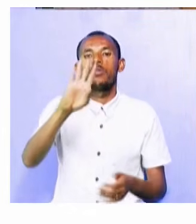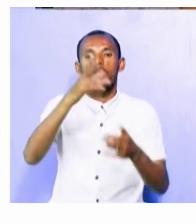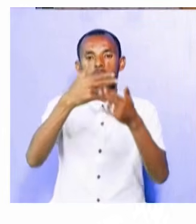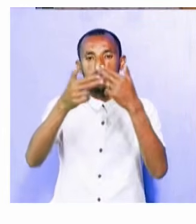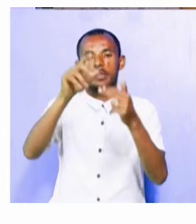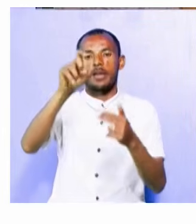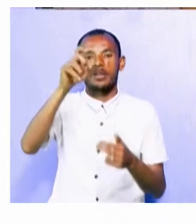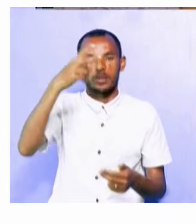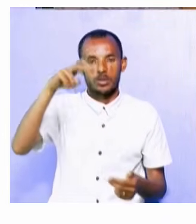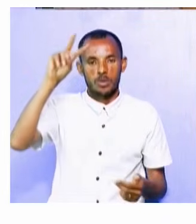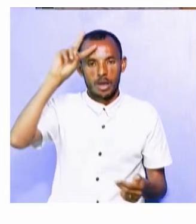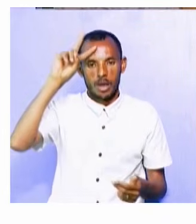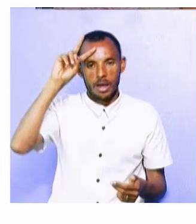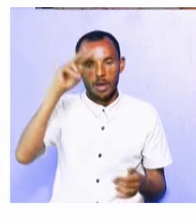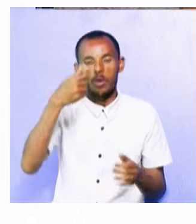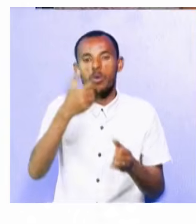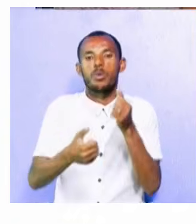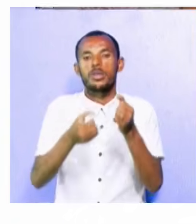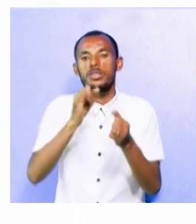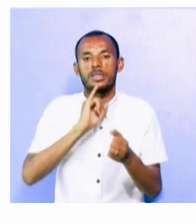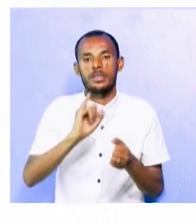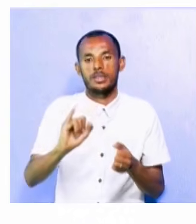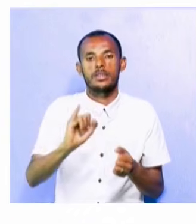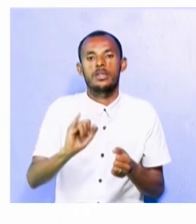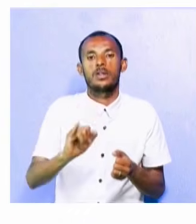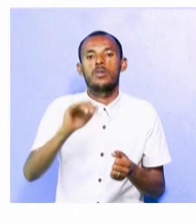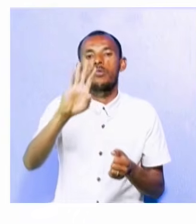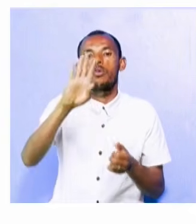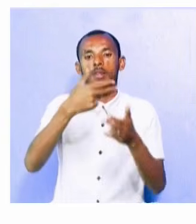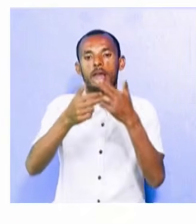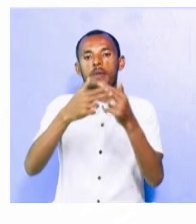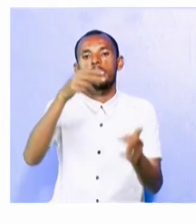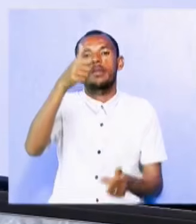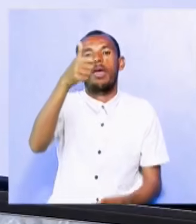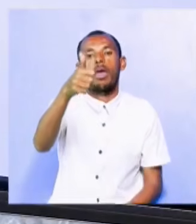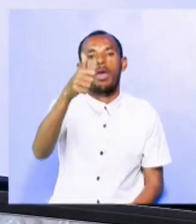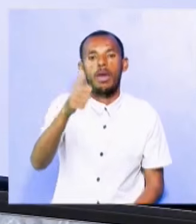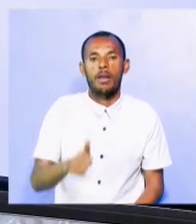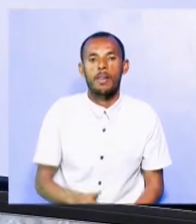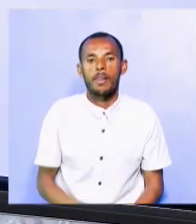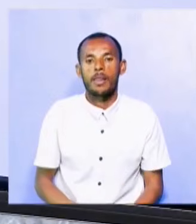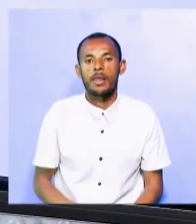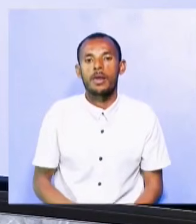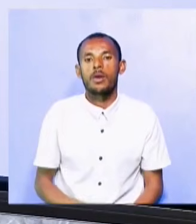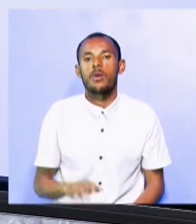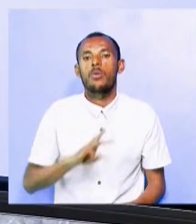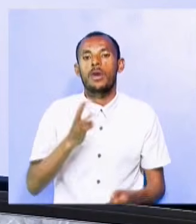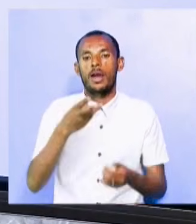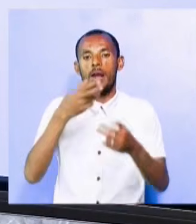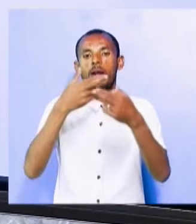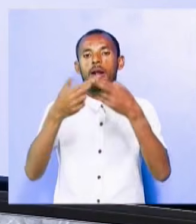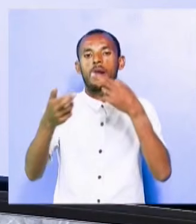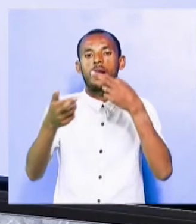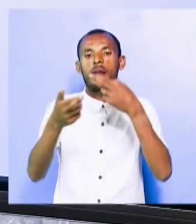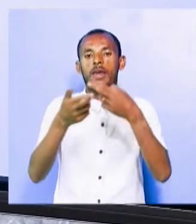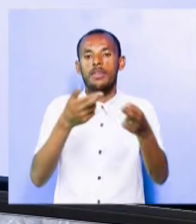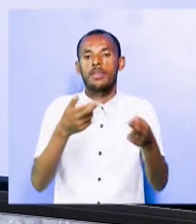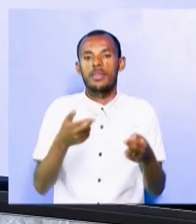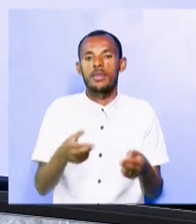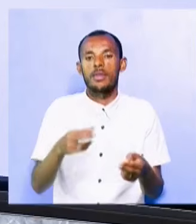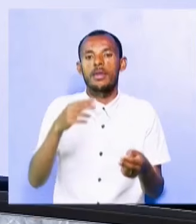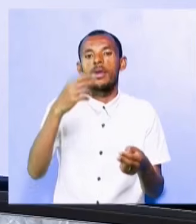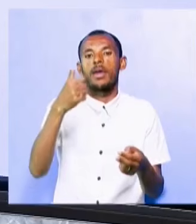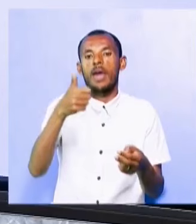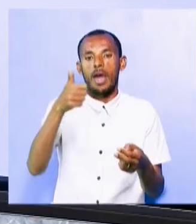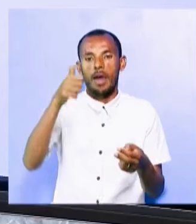squared, which means 4 times A. Okay? So we can relate A